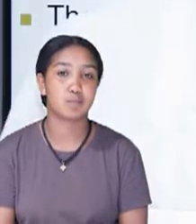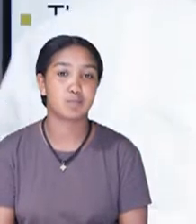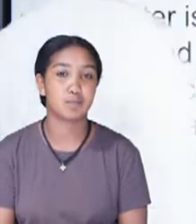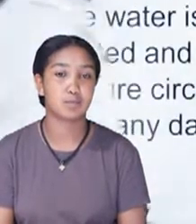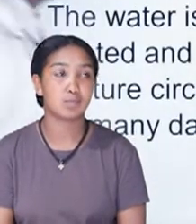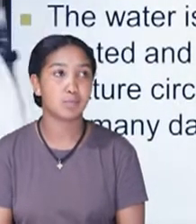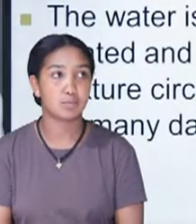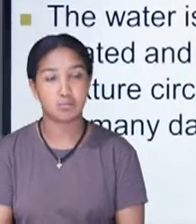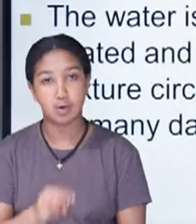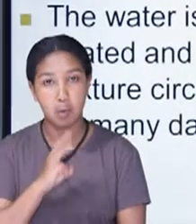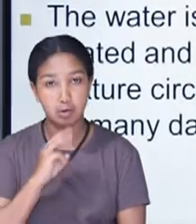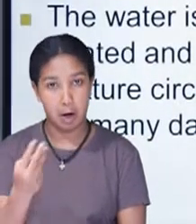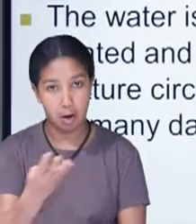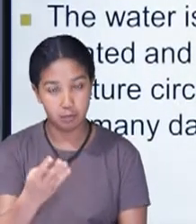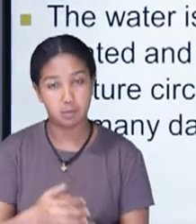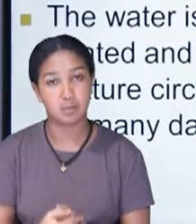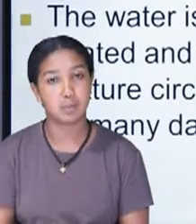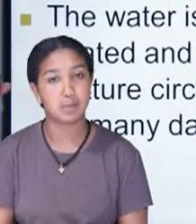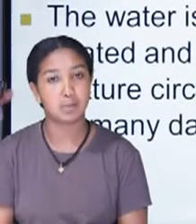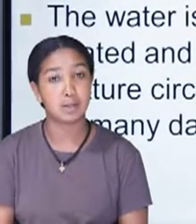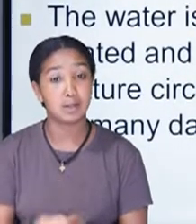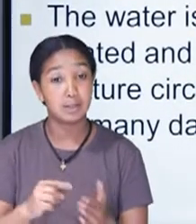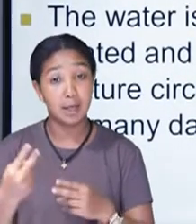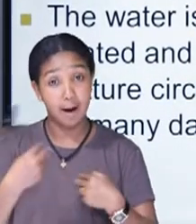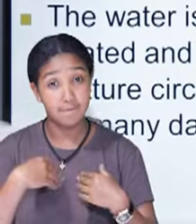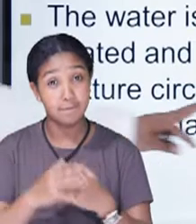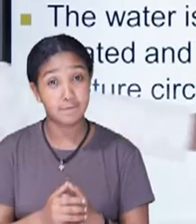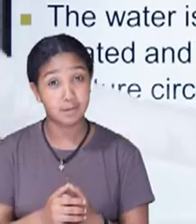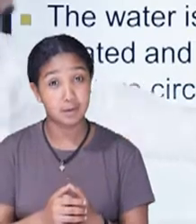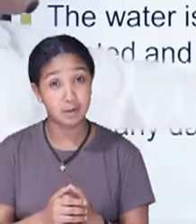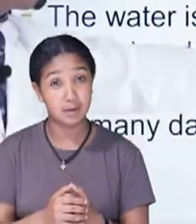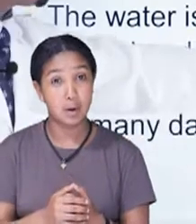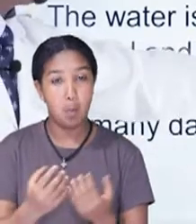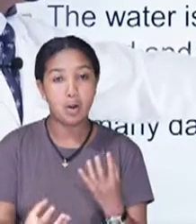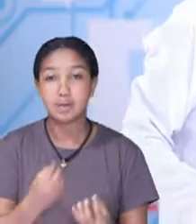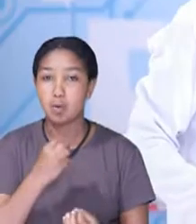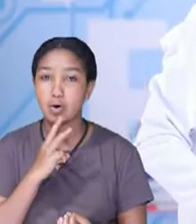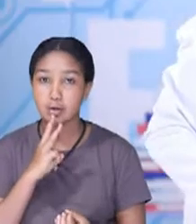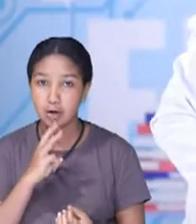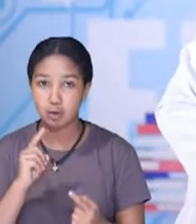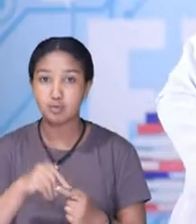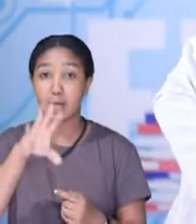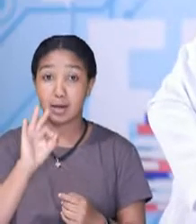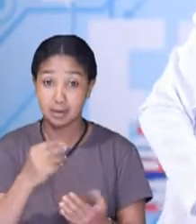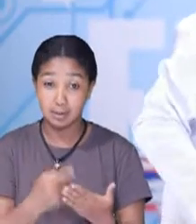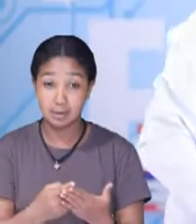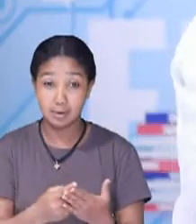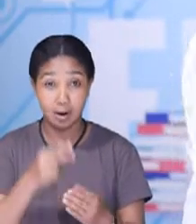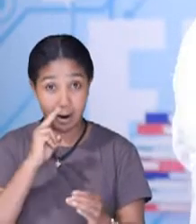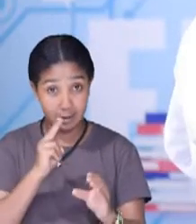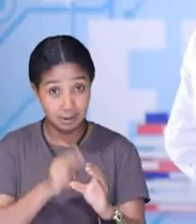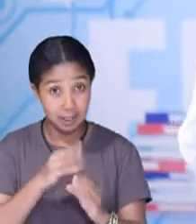ammonia, and water vapor, they have boiled the water in order to get